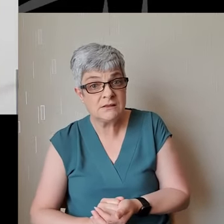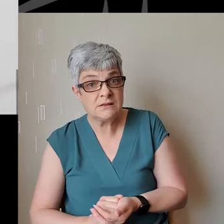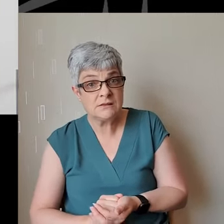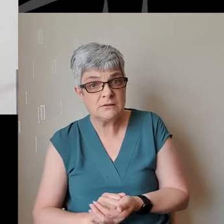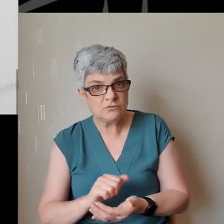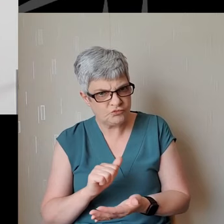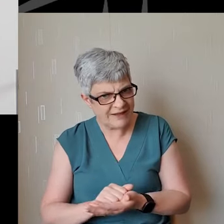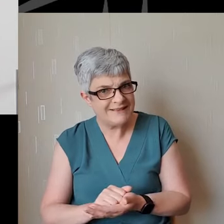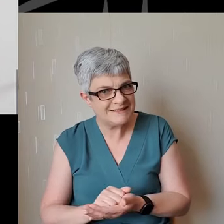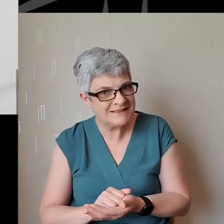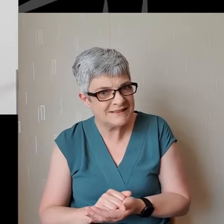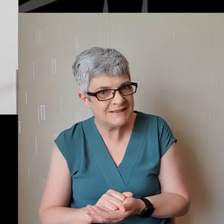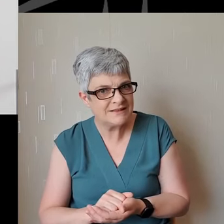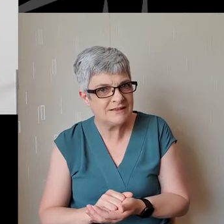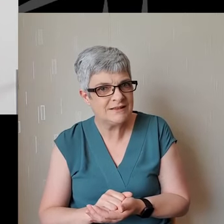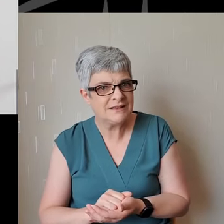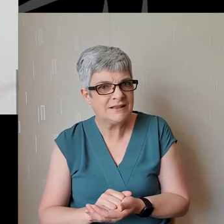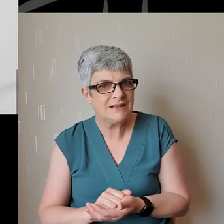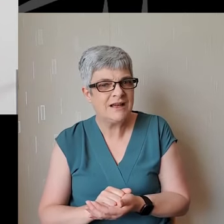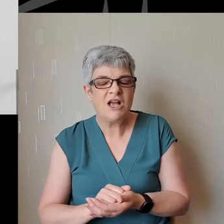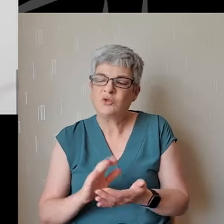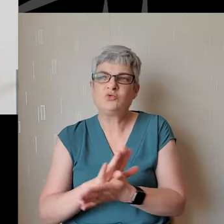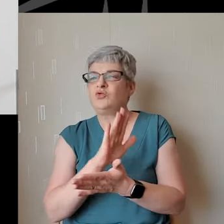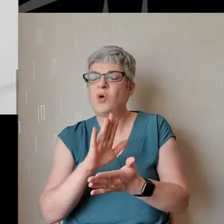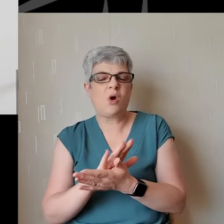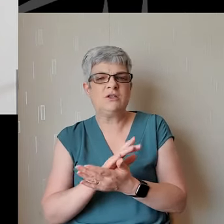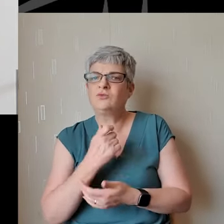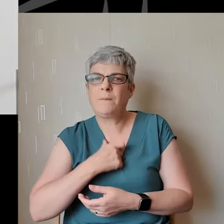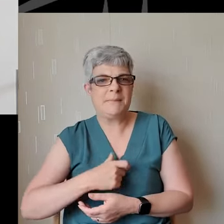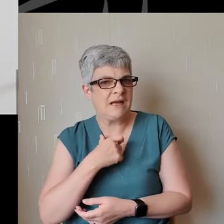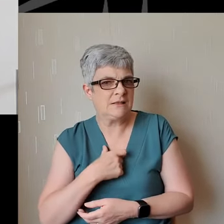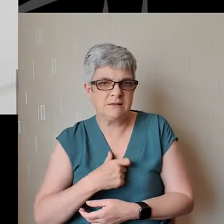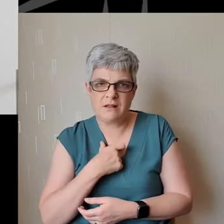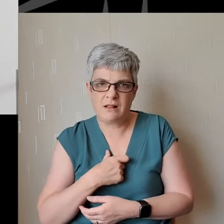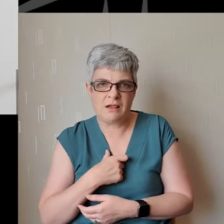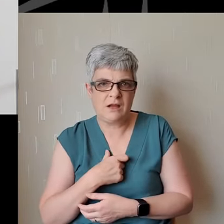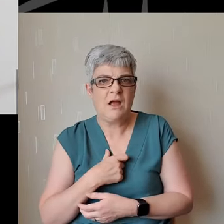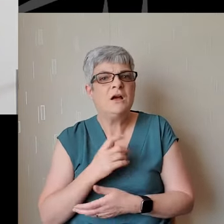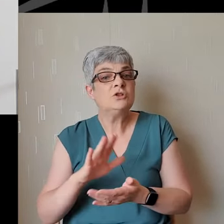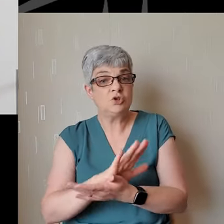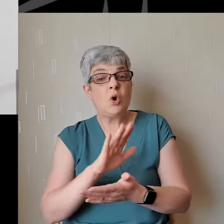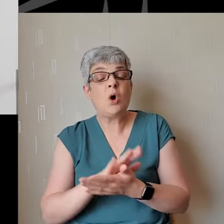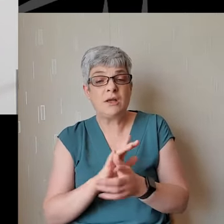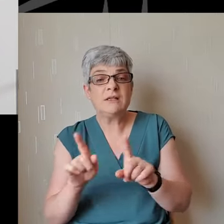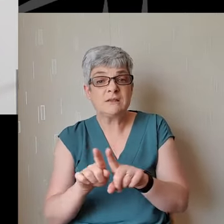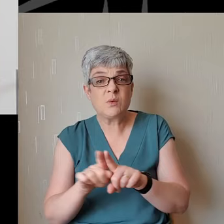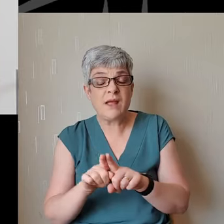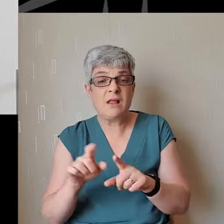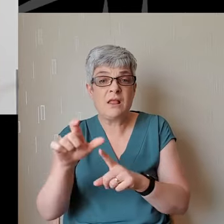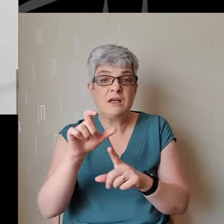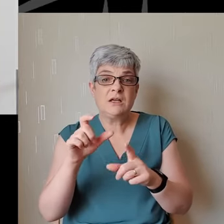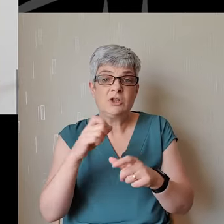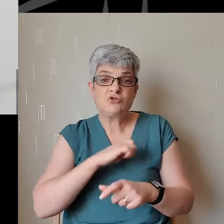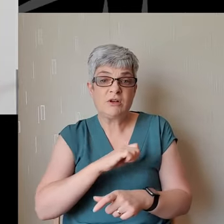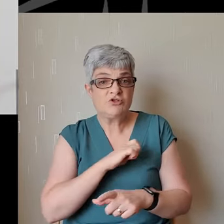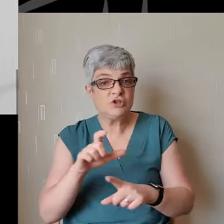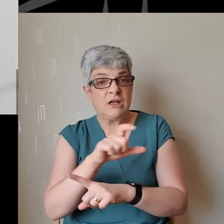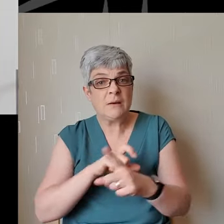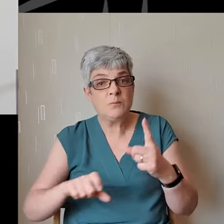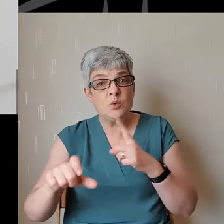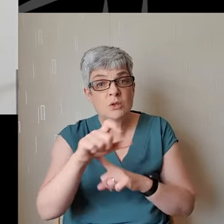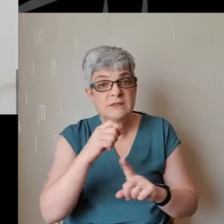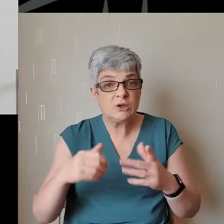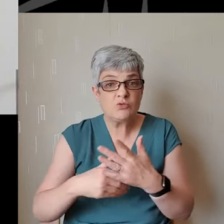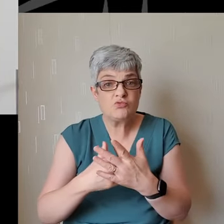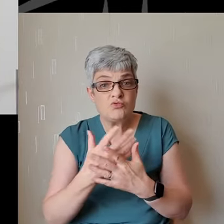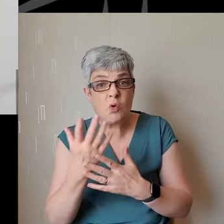Right? So then joy is not just personal, but joy comes when the Christian community together grows, both in